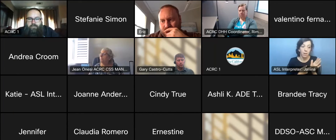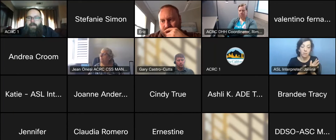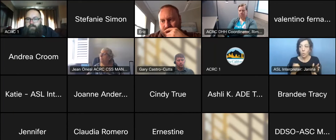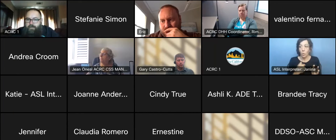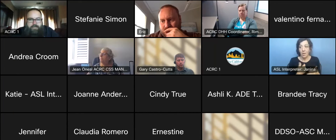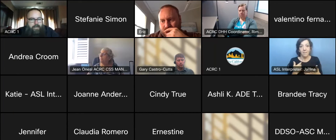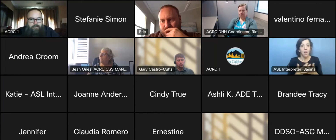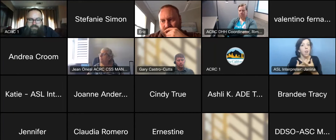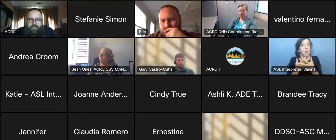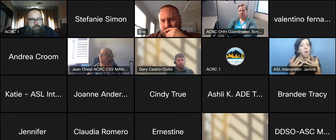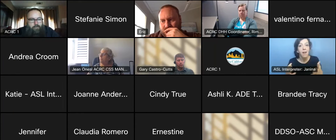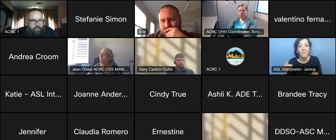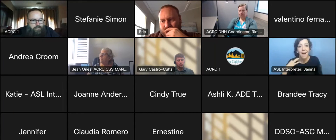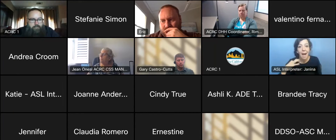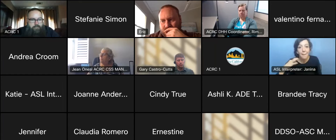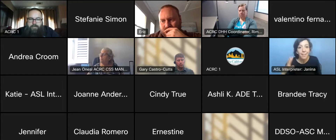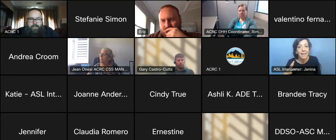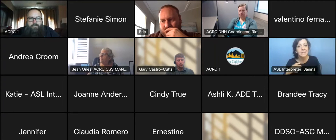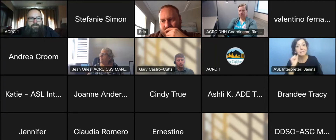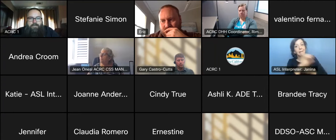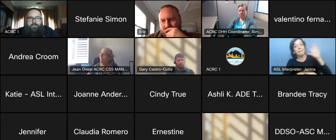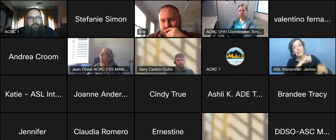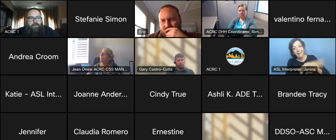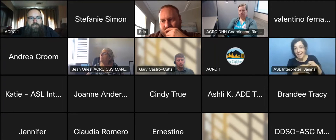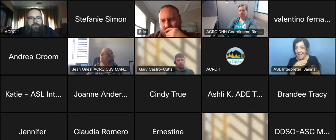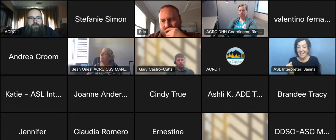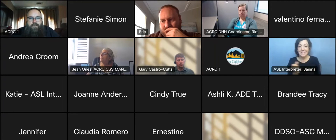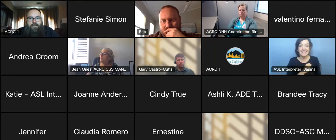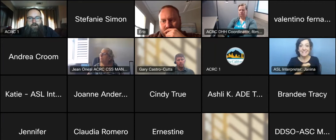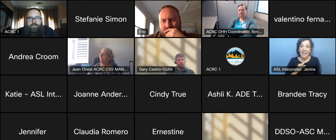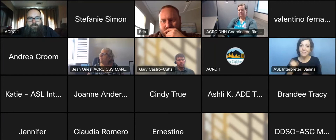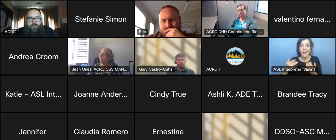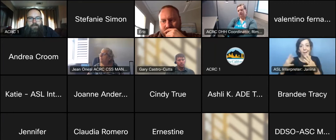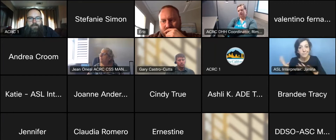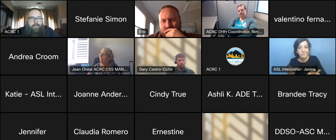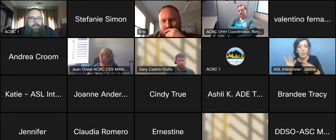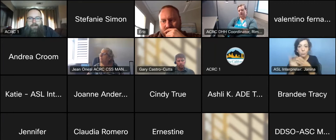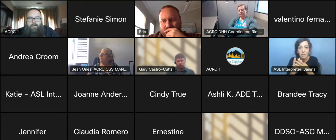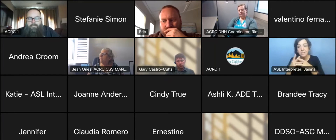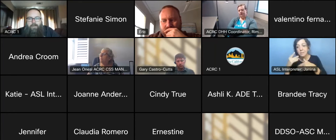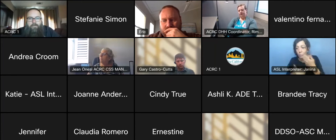large number of applicants, and our staff are really getting those folks through and getting homes open,